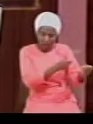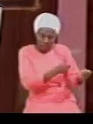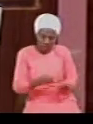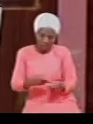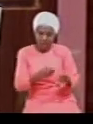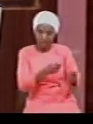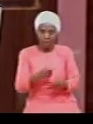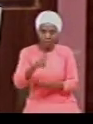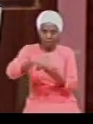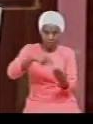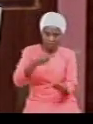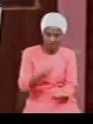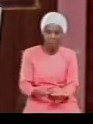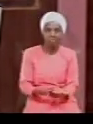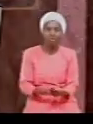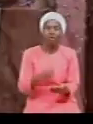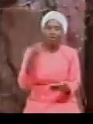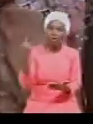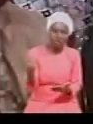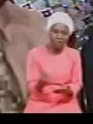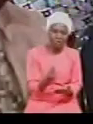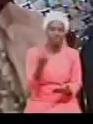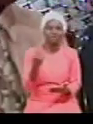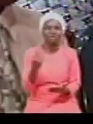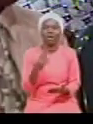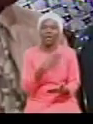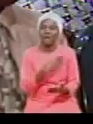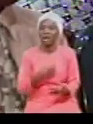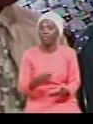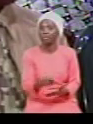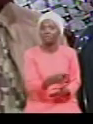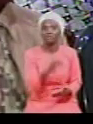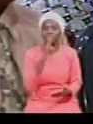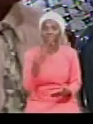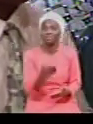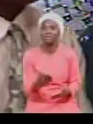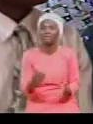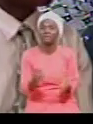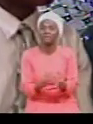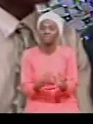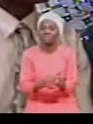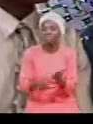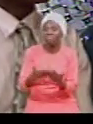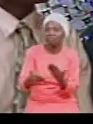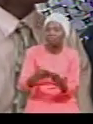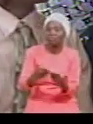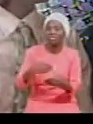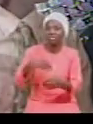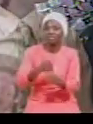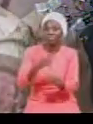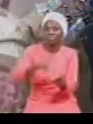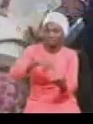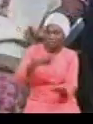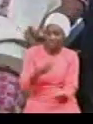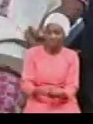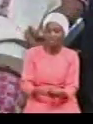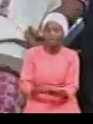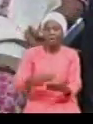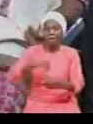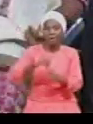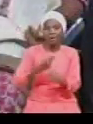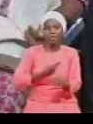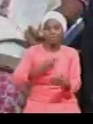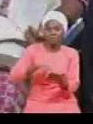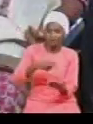always, always dragging you down. And those were the things that easily beset us. And